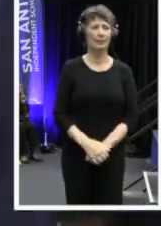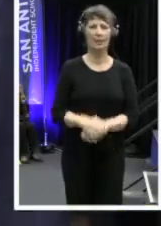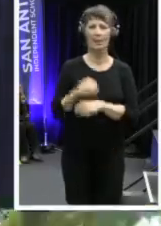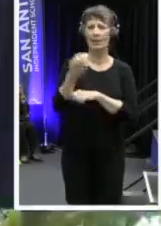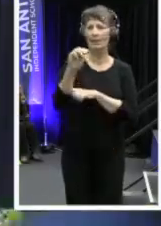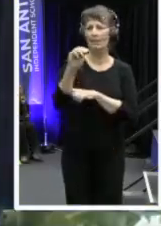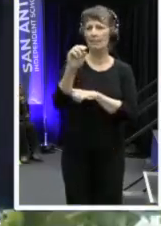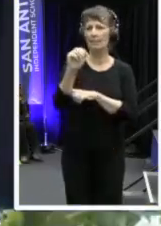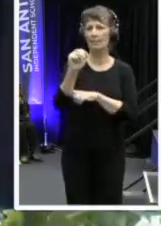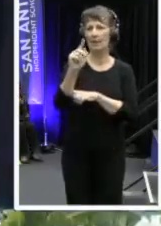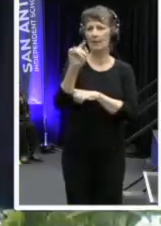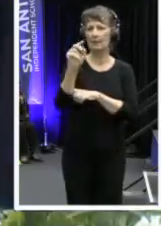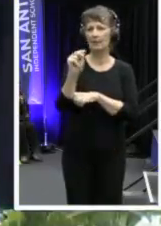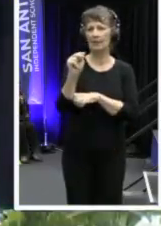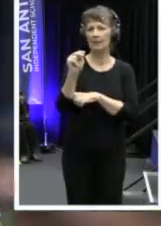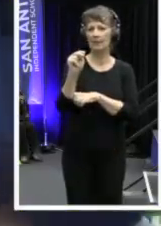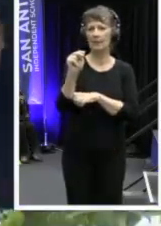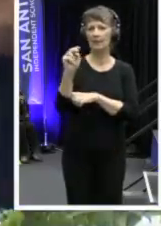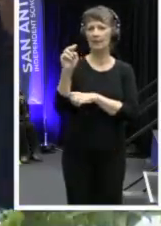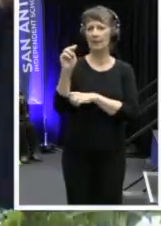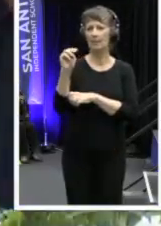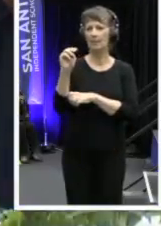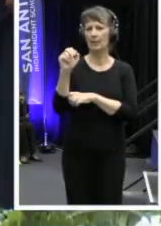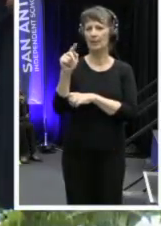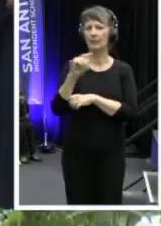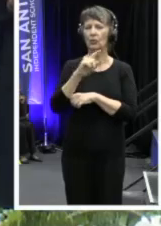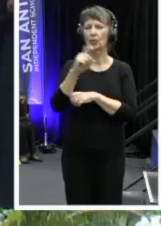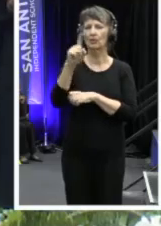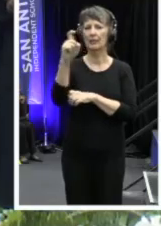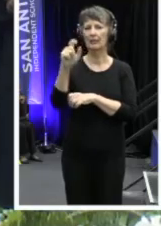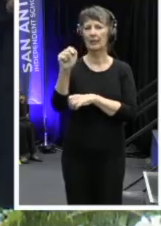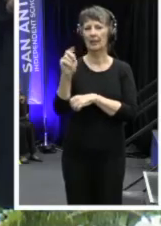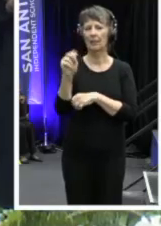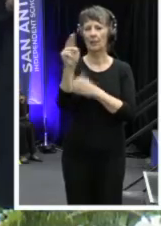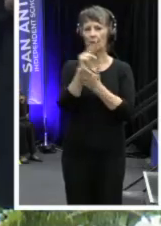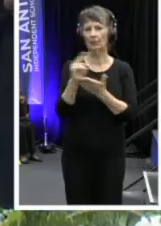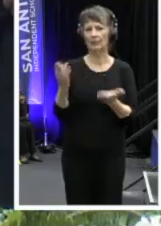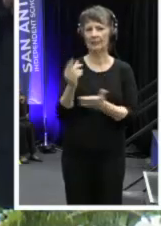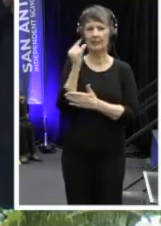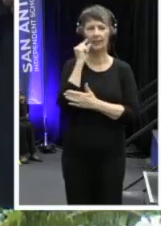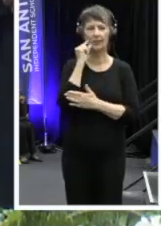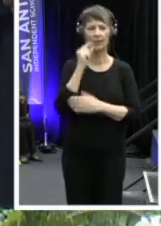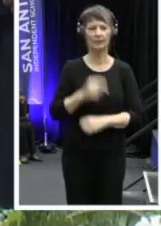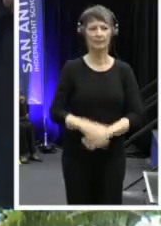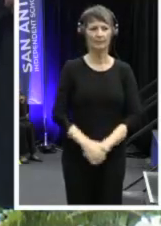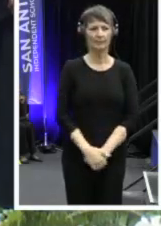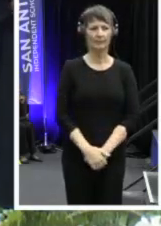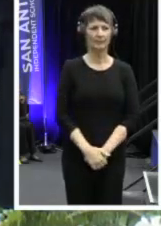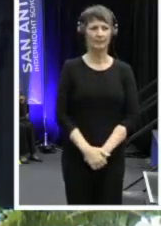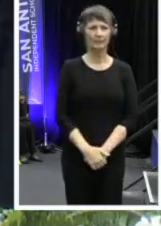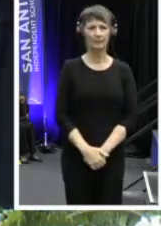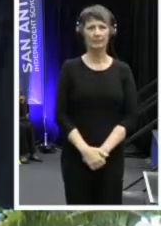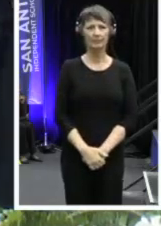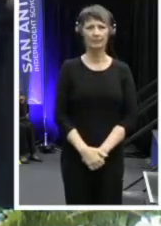Madison Celine Martinez will be attending Texas A&M University at San Antonio.